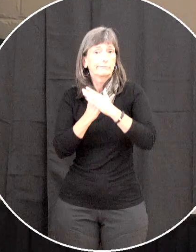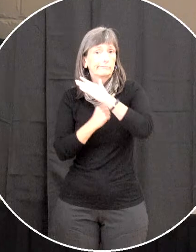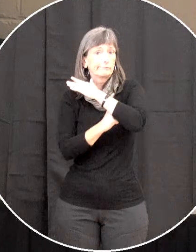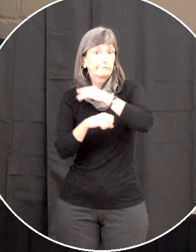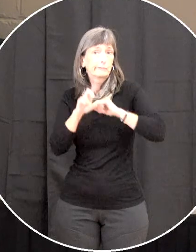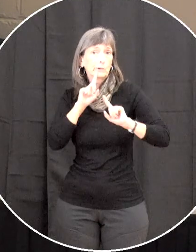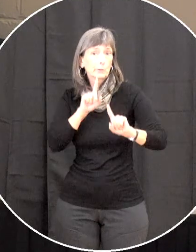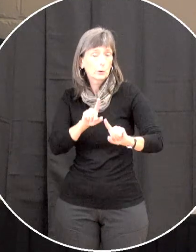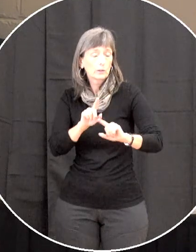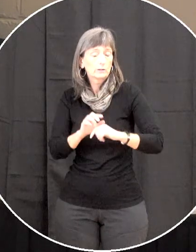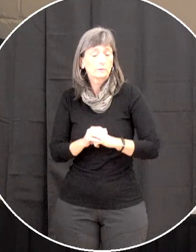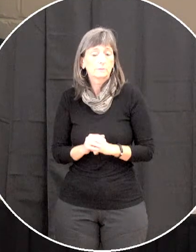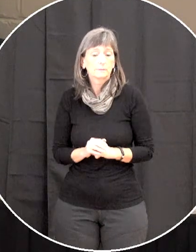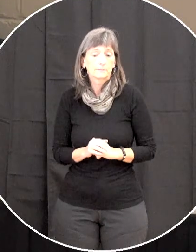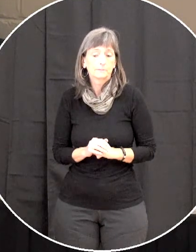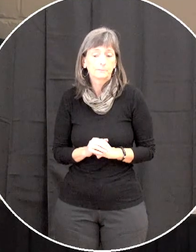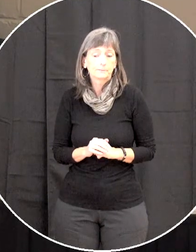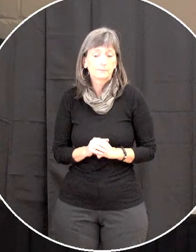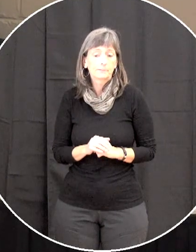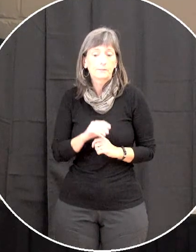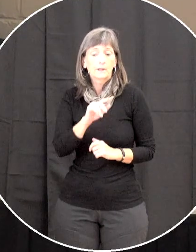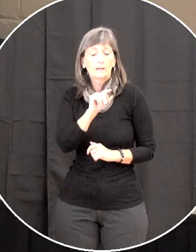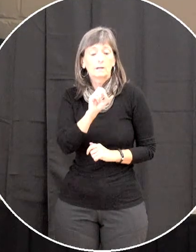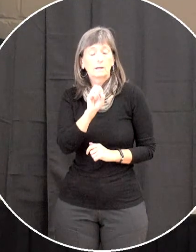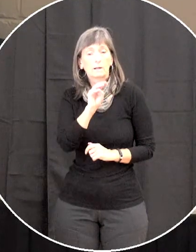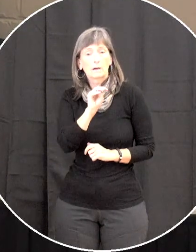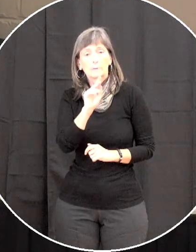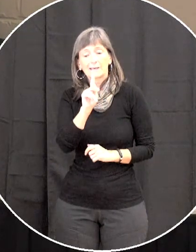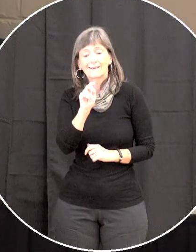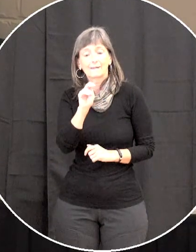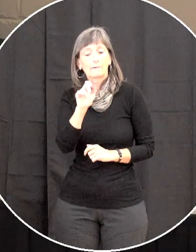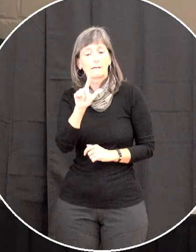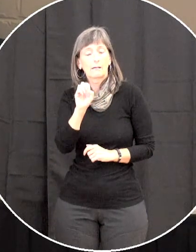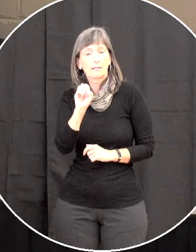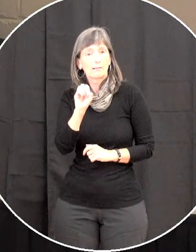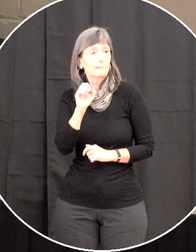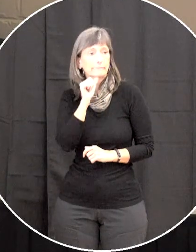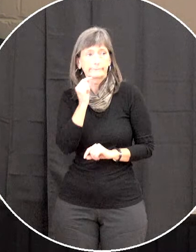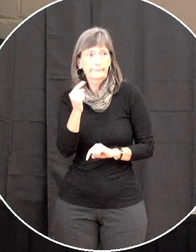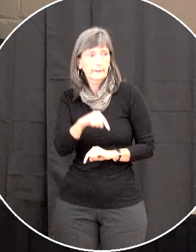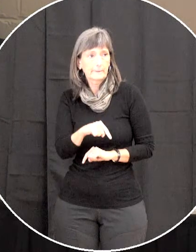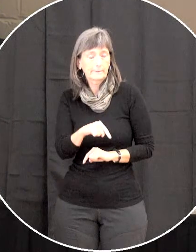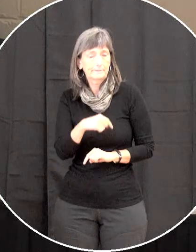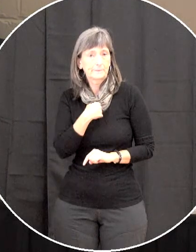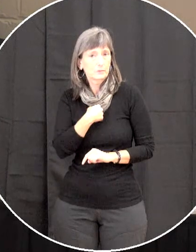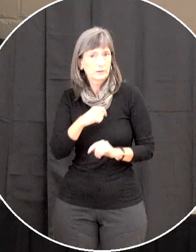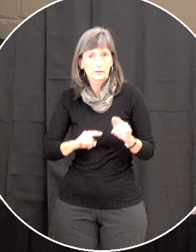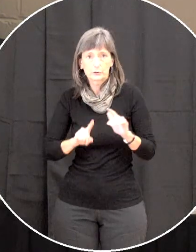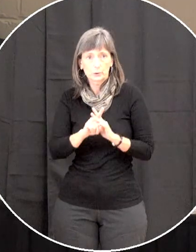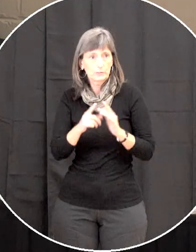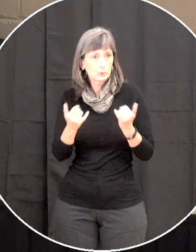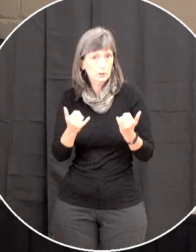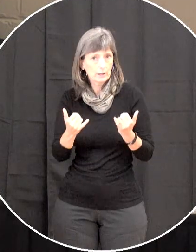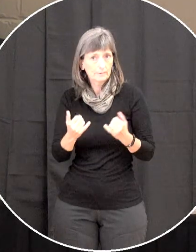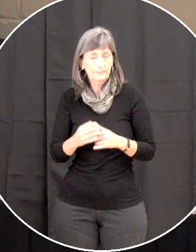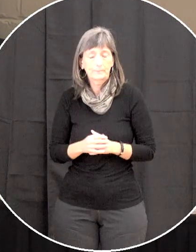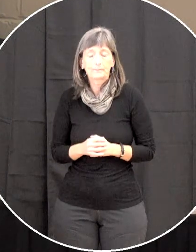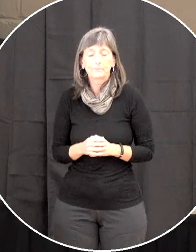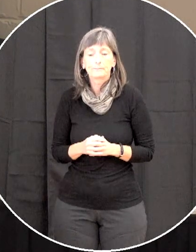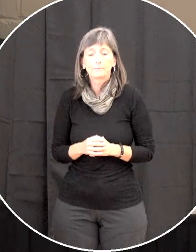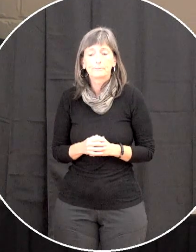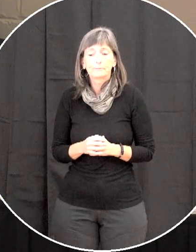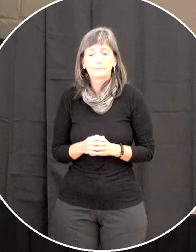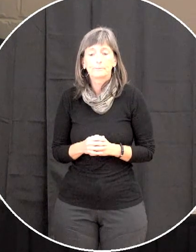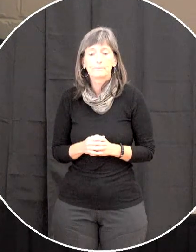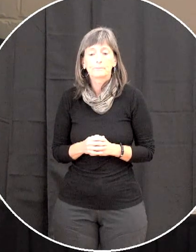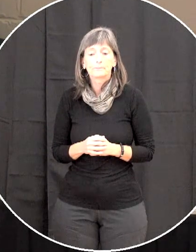report. Tom Kendall obviously wasn't able to attend, and he sent his apologies for not being able to be at this meeting, but